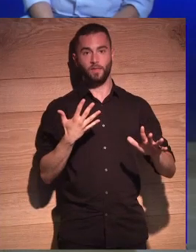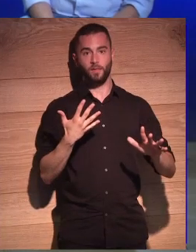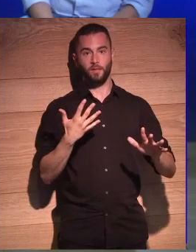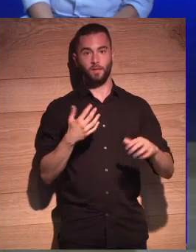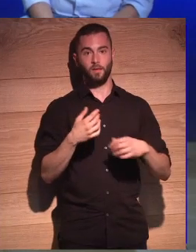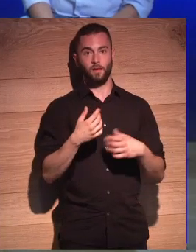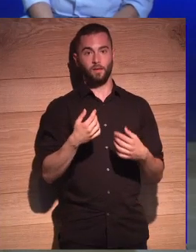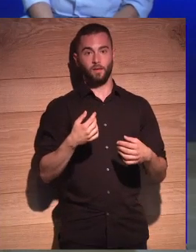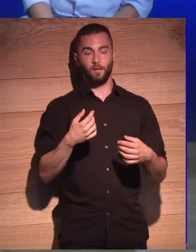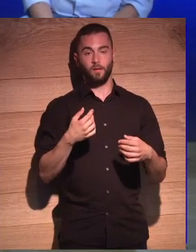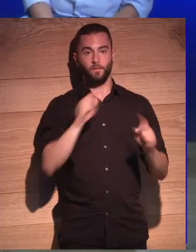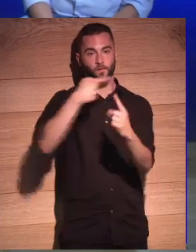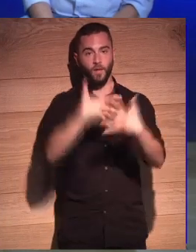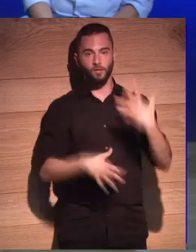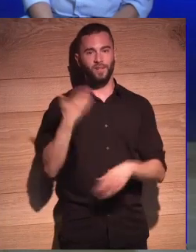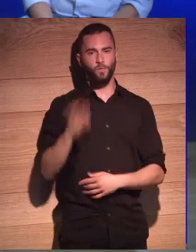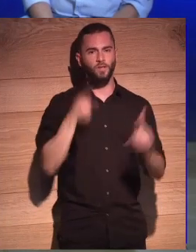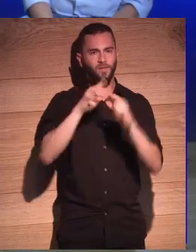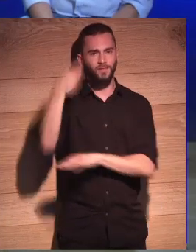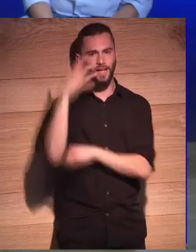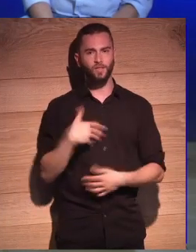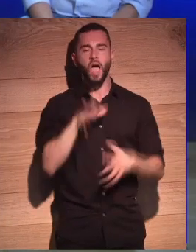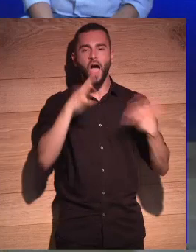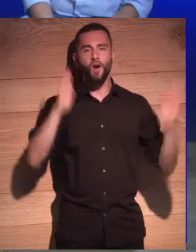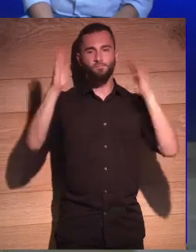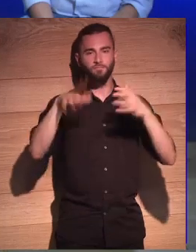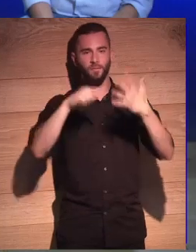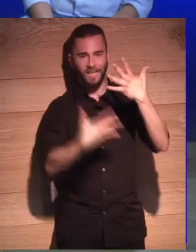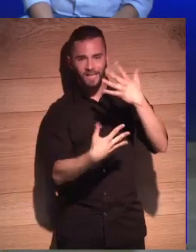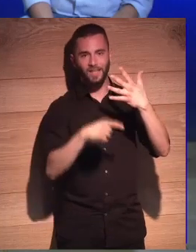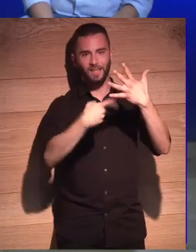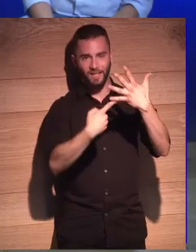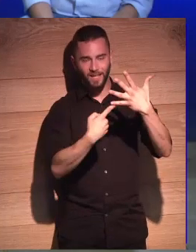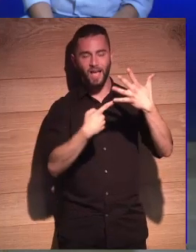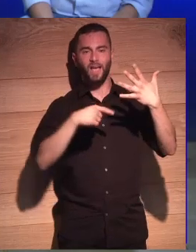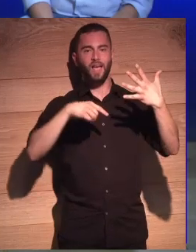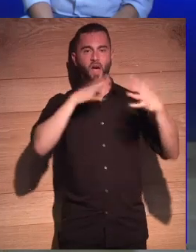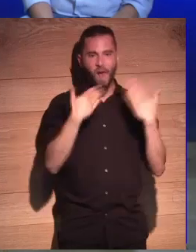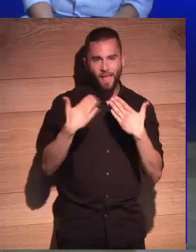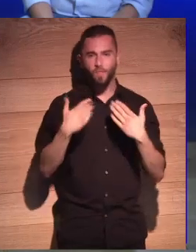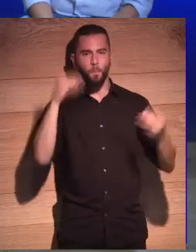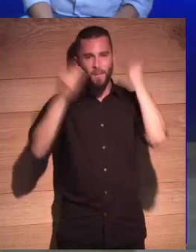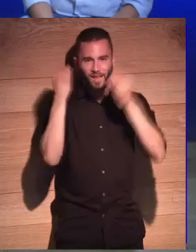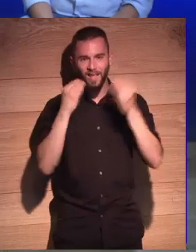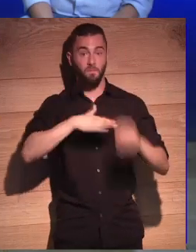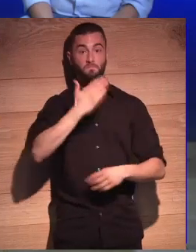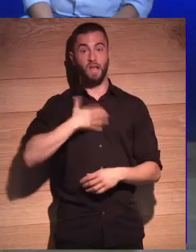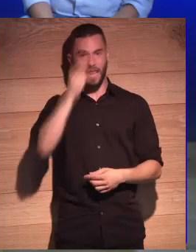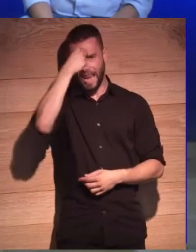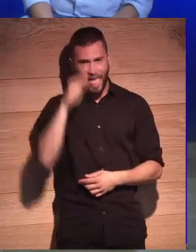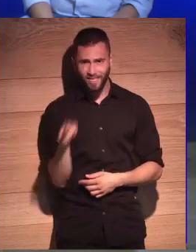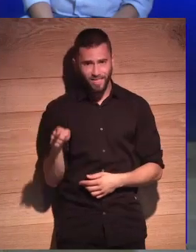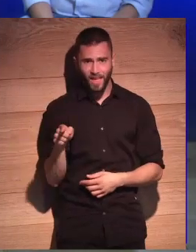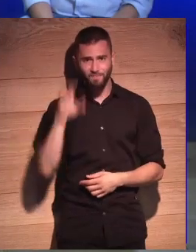well. The speed and acceleration are very important in this technology process. So we can be in the 4th wave, in the 5th wave.